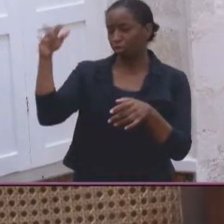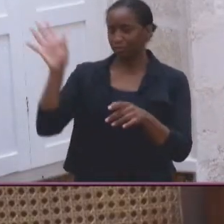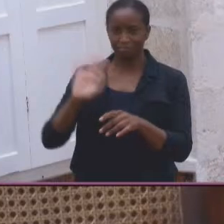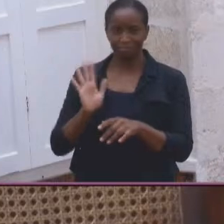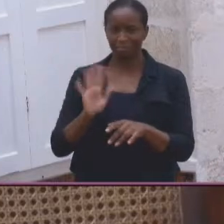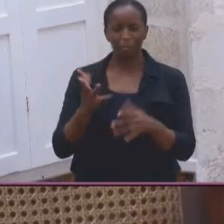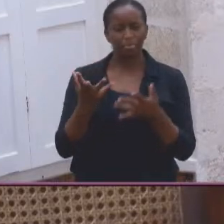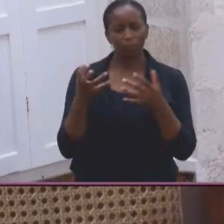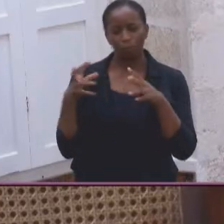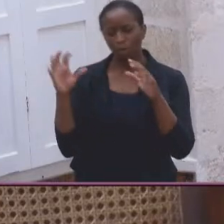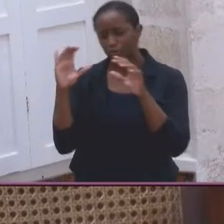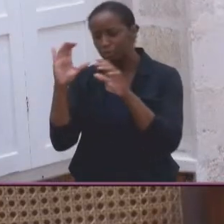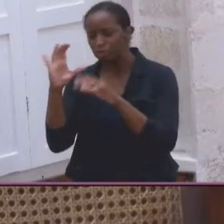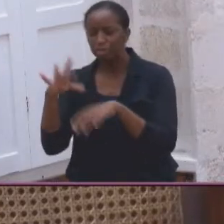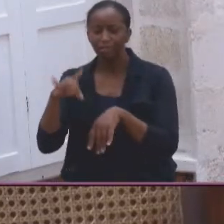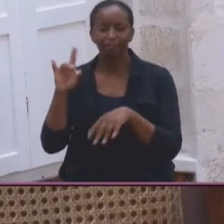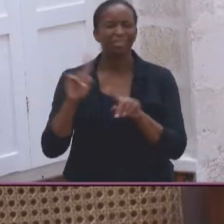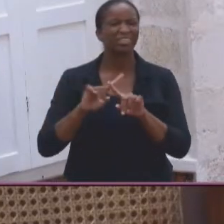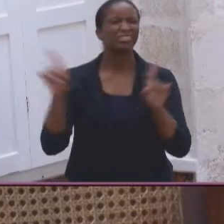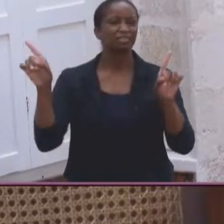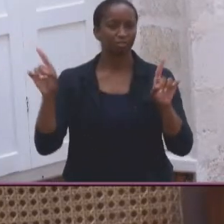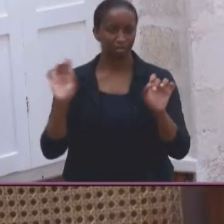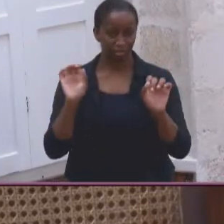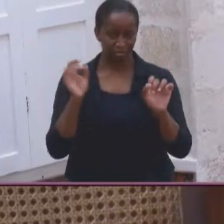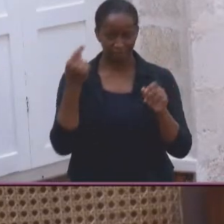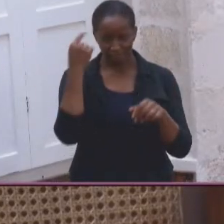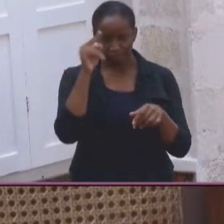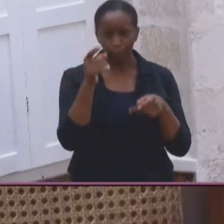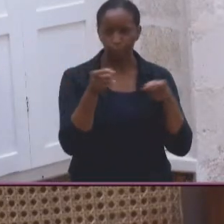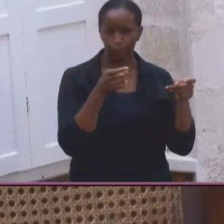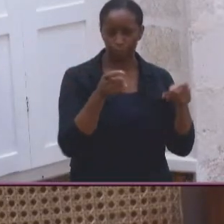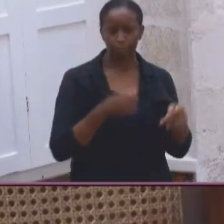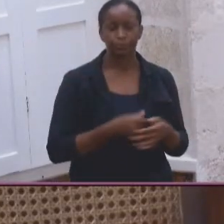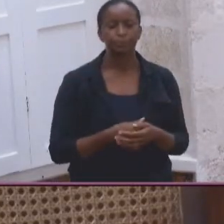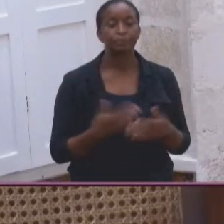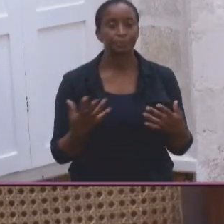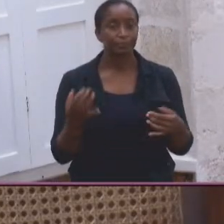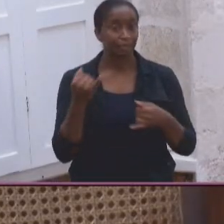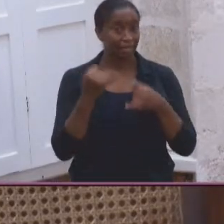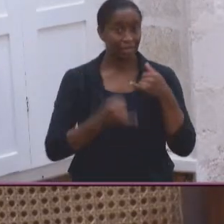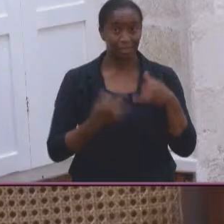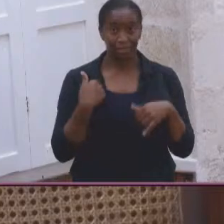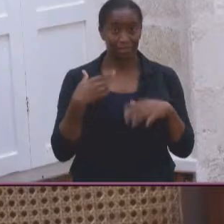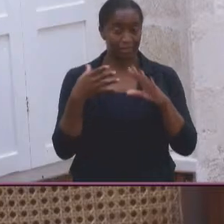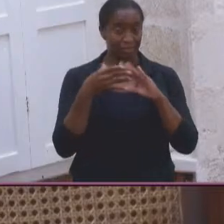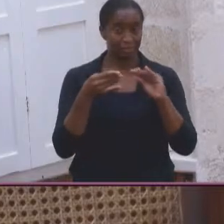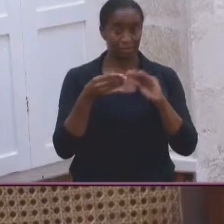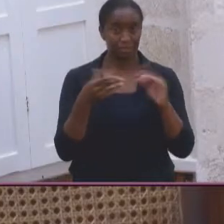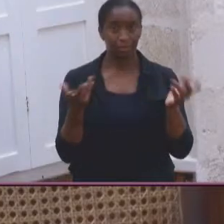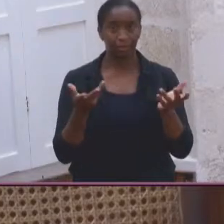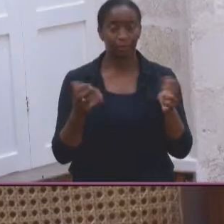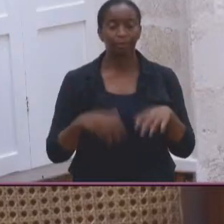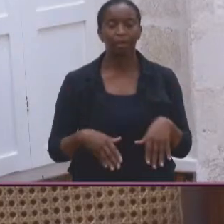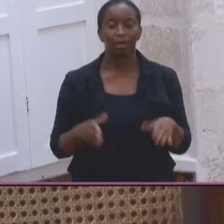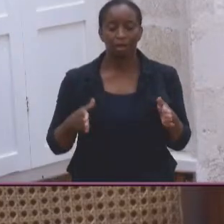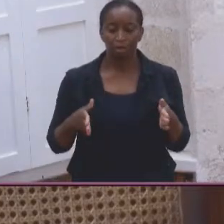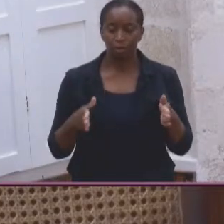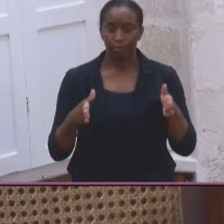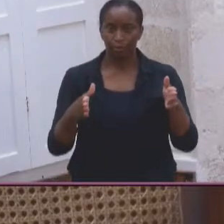front of us, Mr. President, is drainage. The problems with drainage, again, which have come